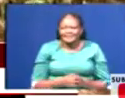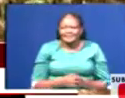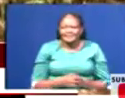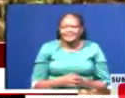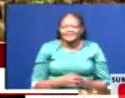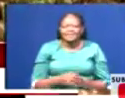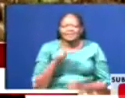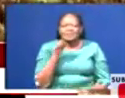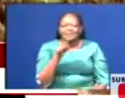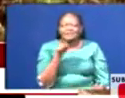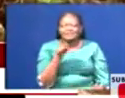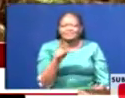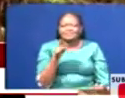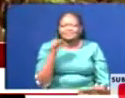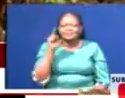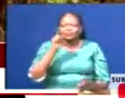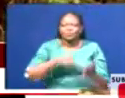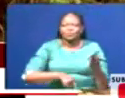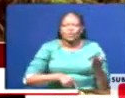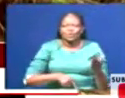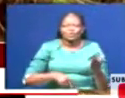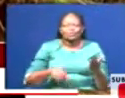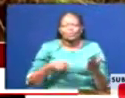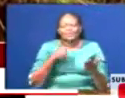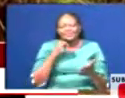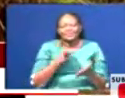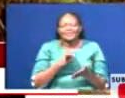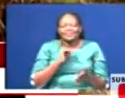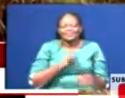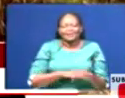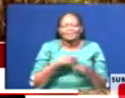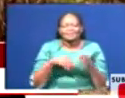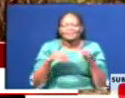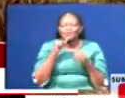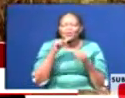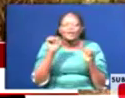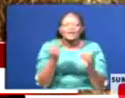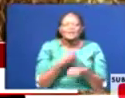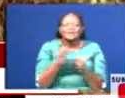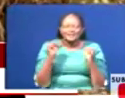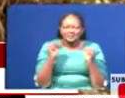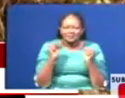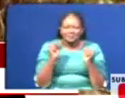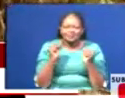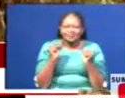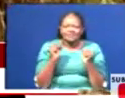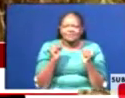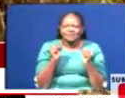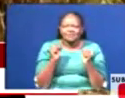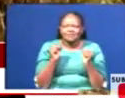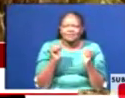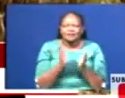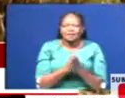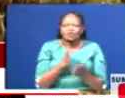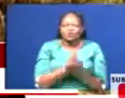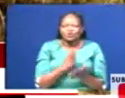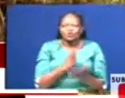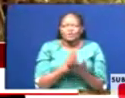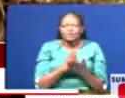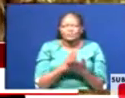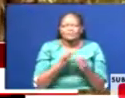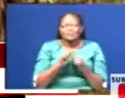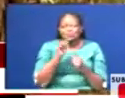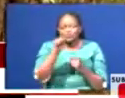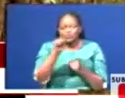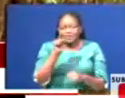This is what we mean when we say disability is not inability. And really, it's just about you